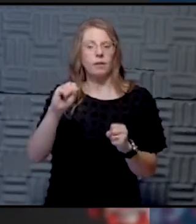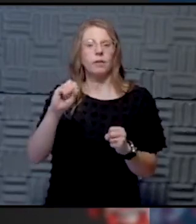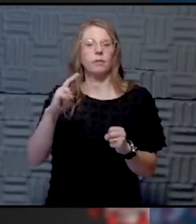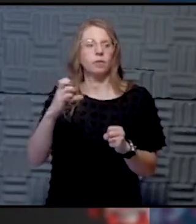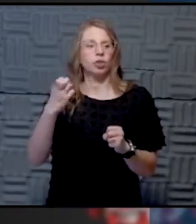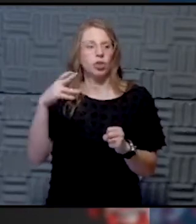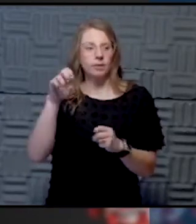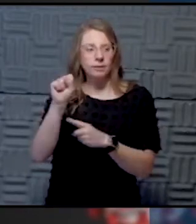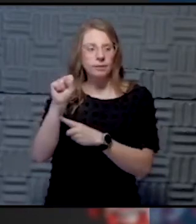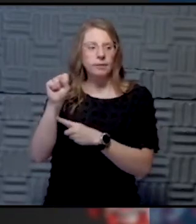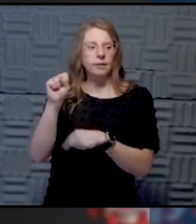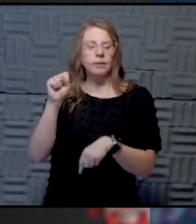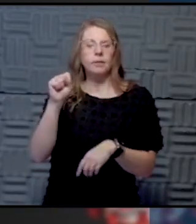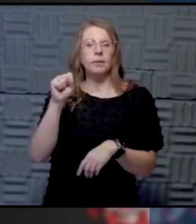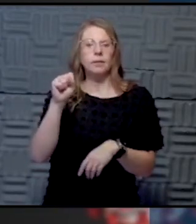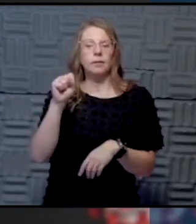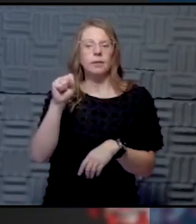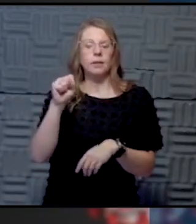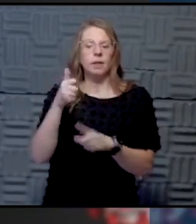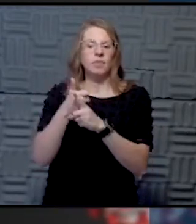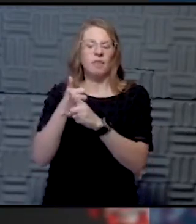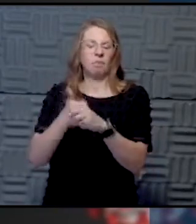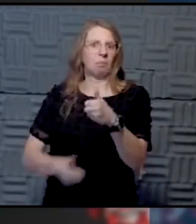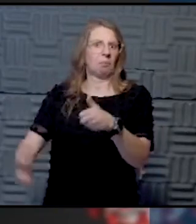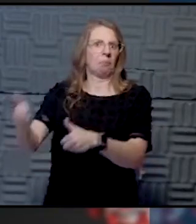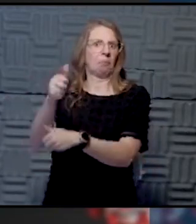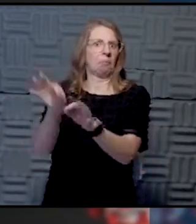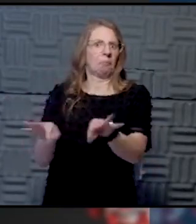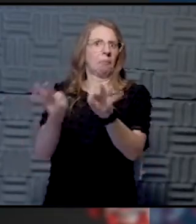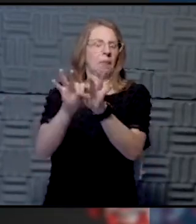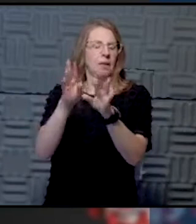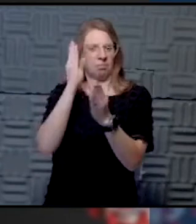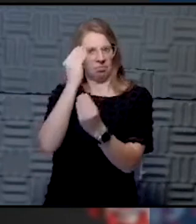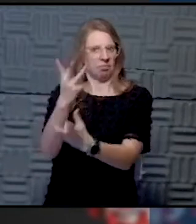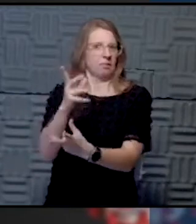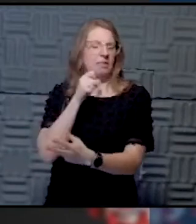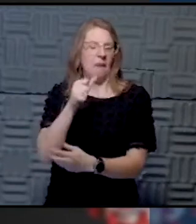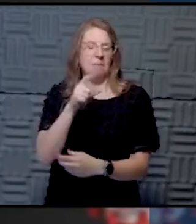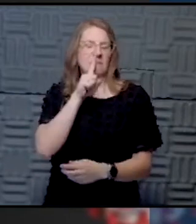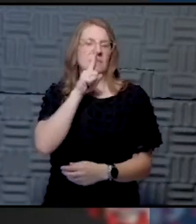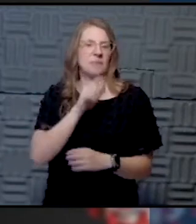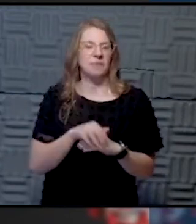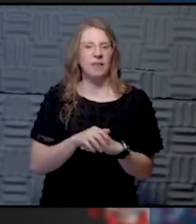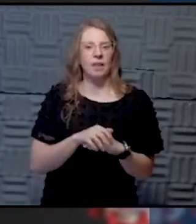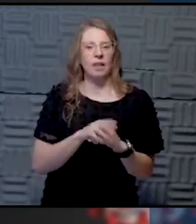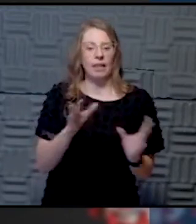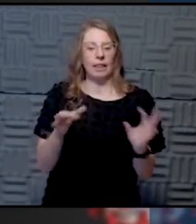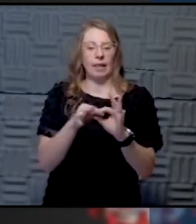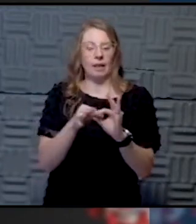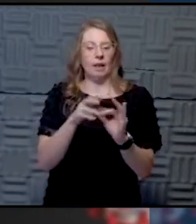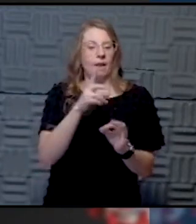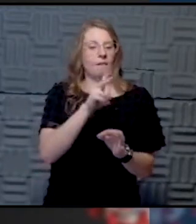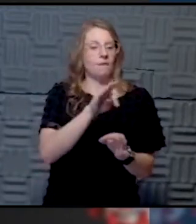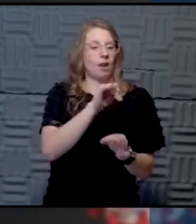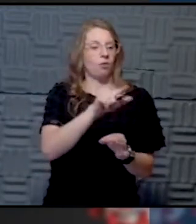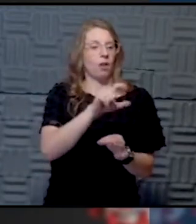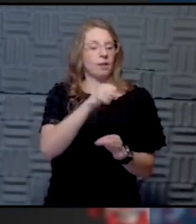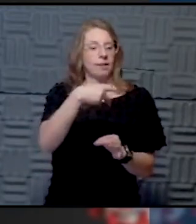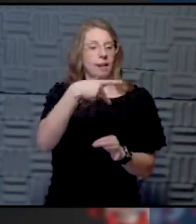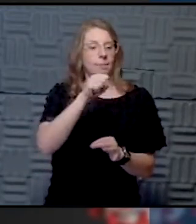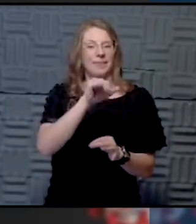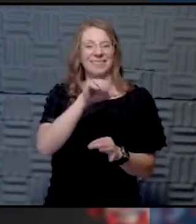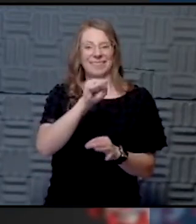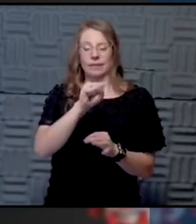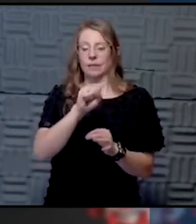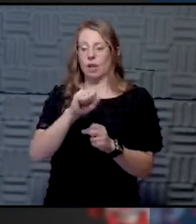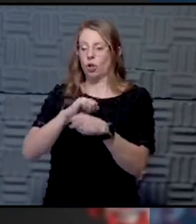approximately a very big deal, but we're not going to tell him that. We'll explain the link between viral sepsis and COVID-19. We're going to